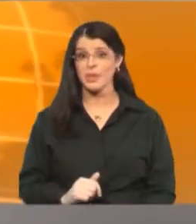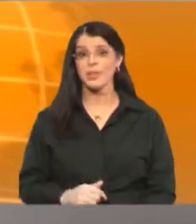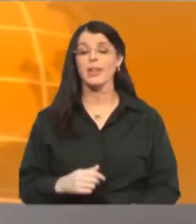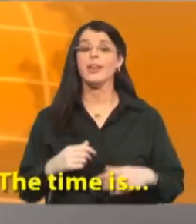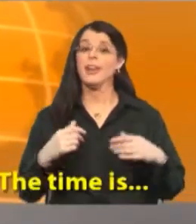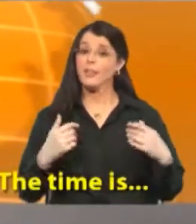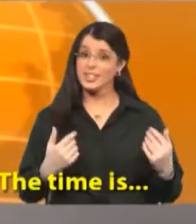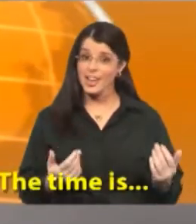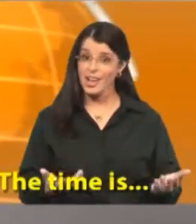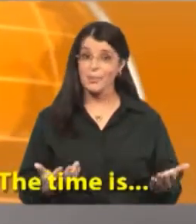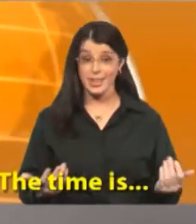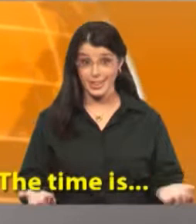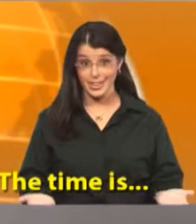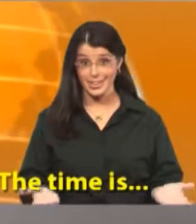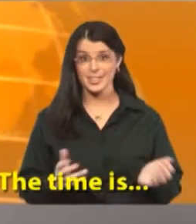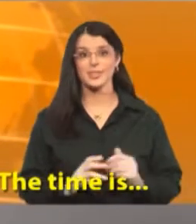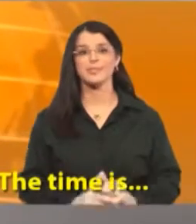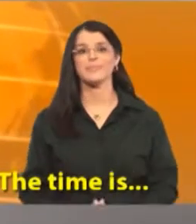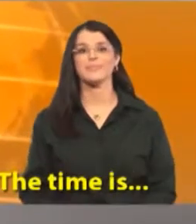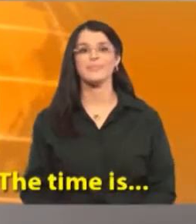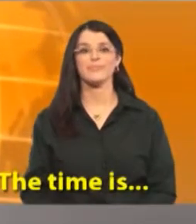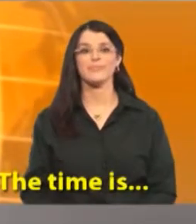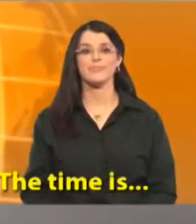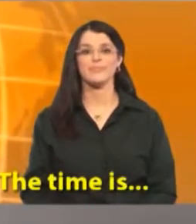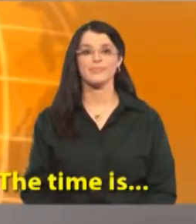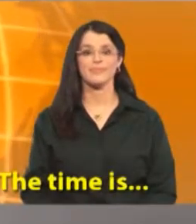begins with, the time is...